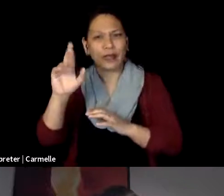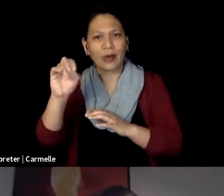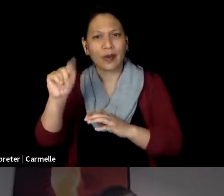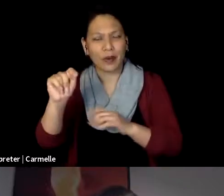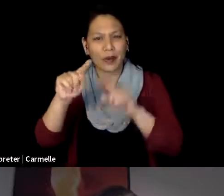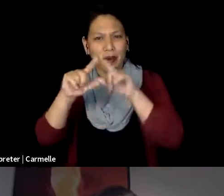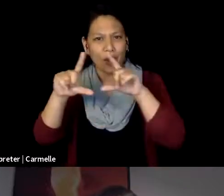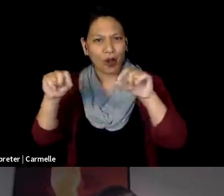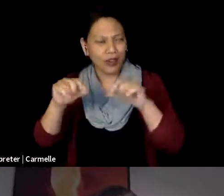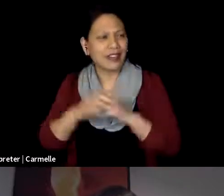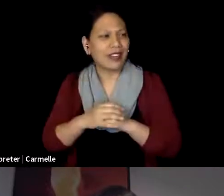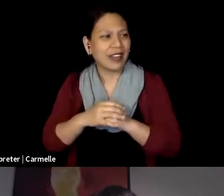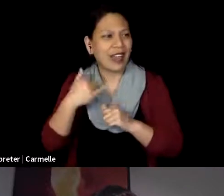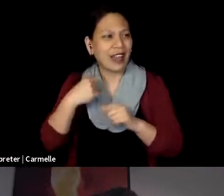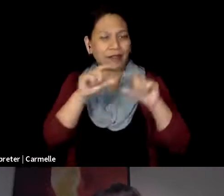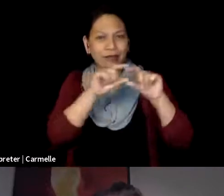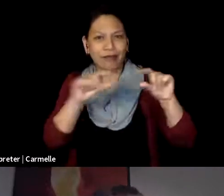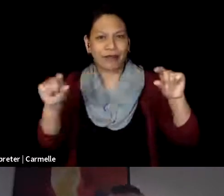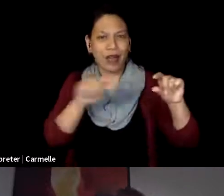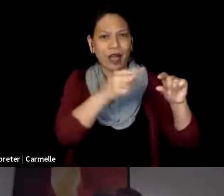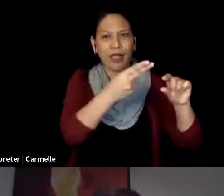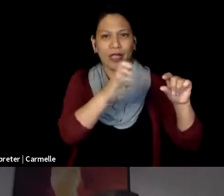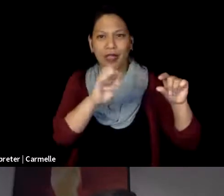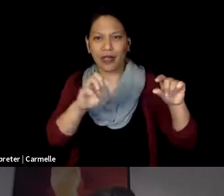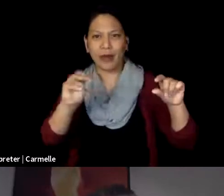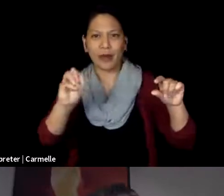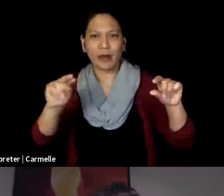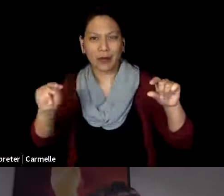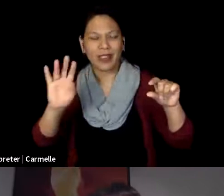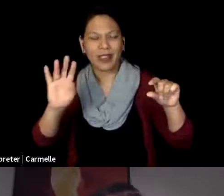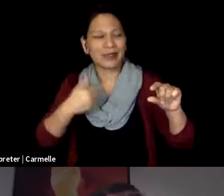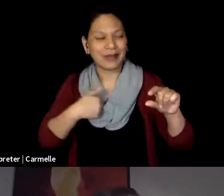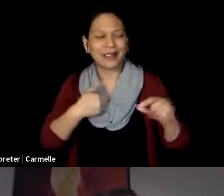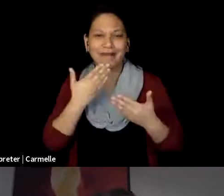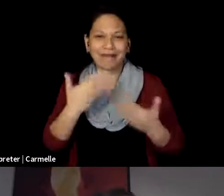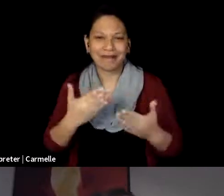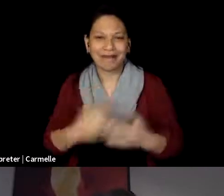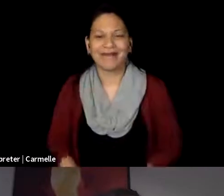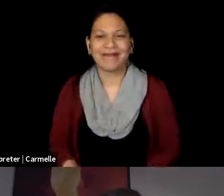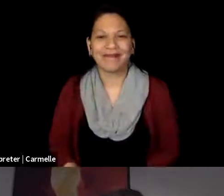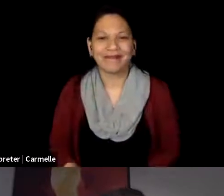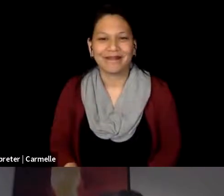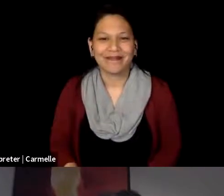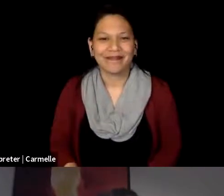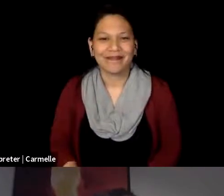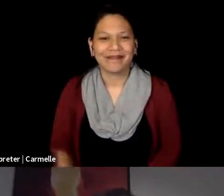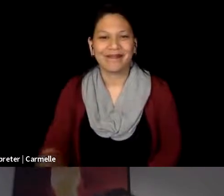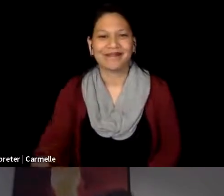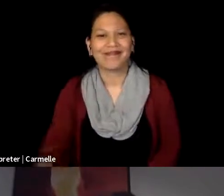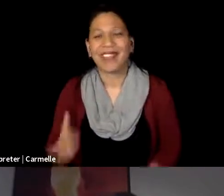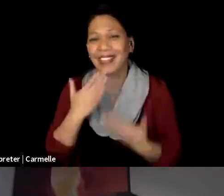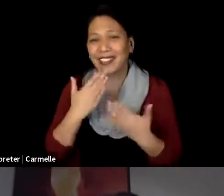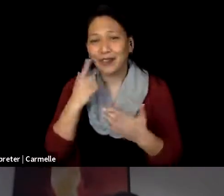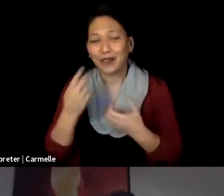pillars and words that say the moon. And that is me, miigwech. Great. Thank you so much for being